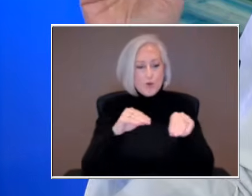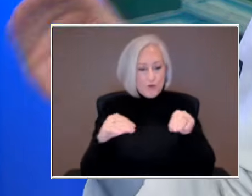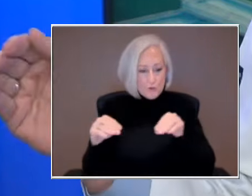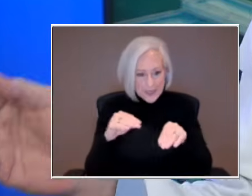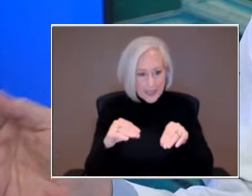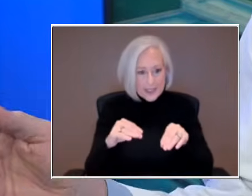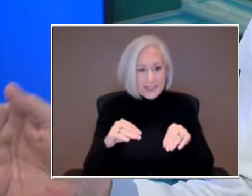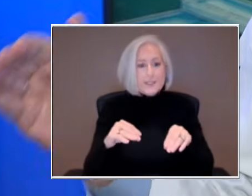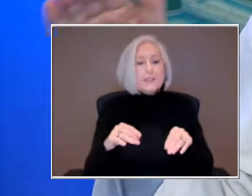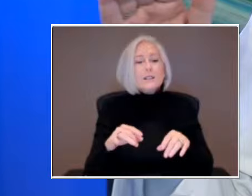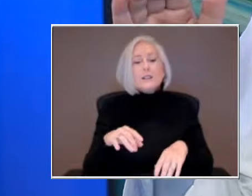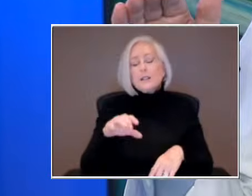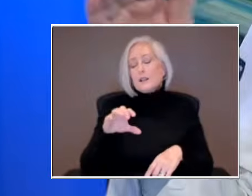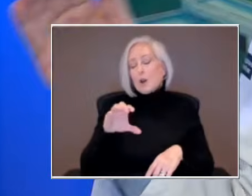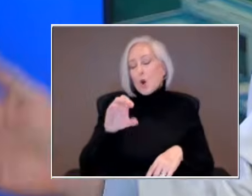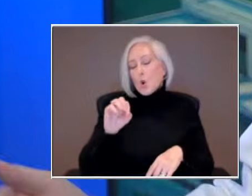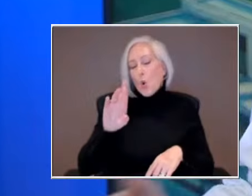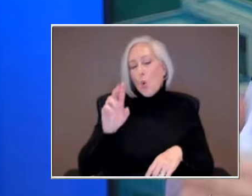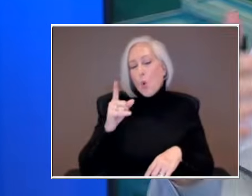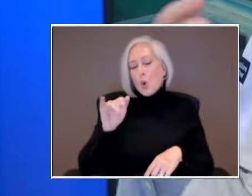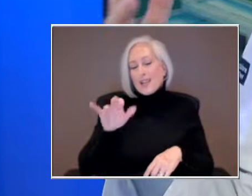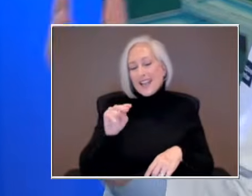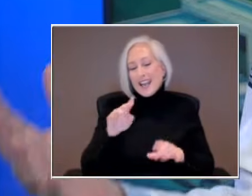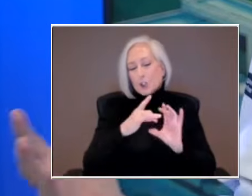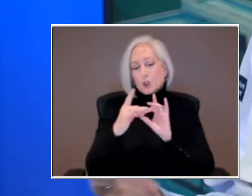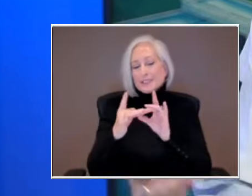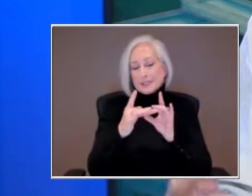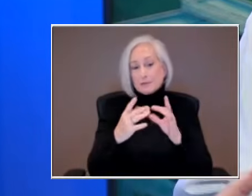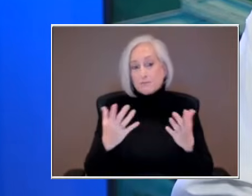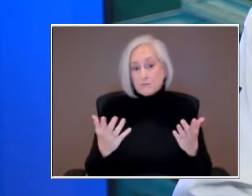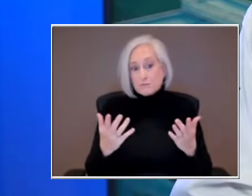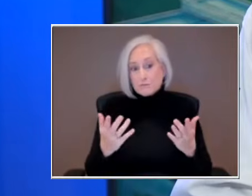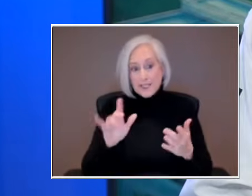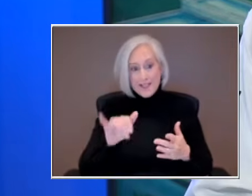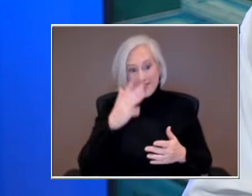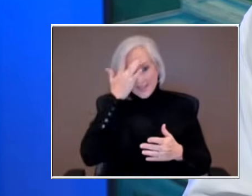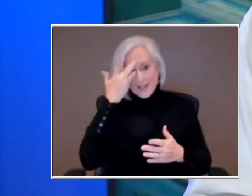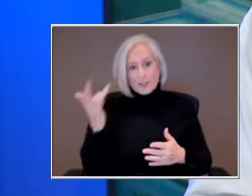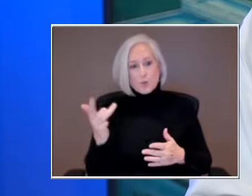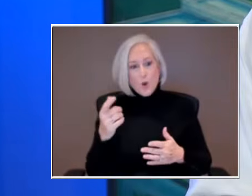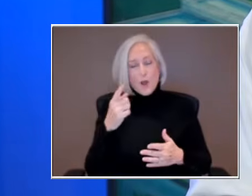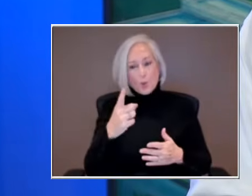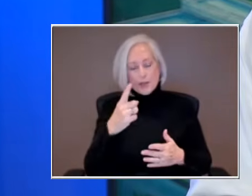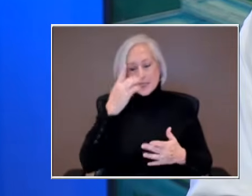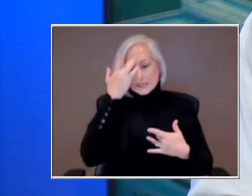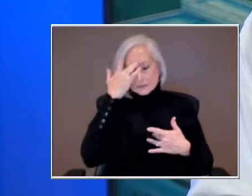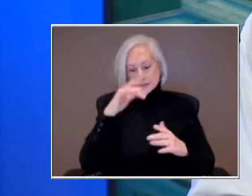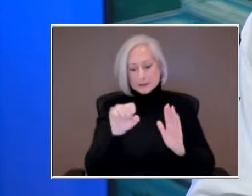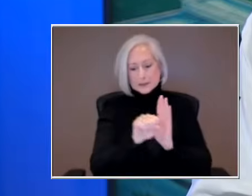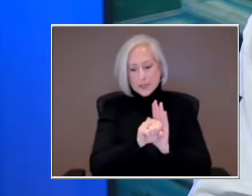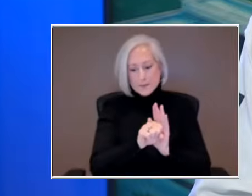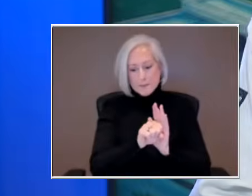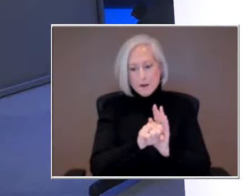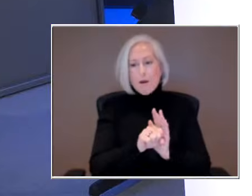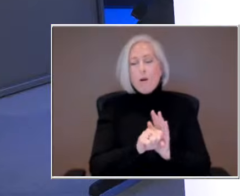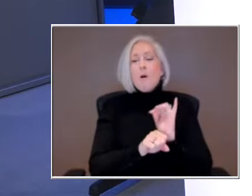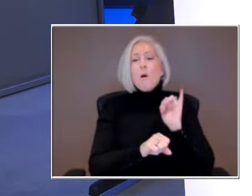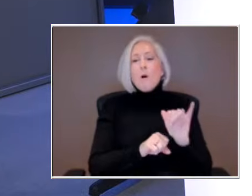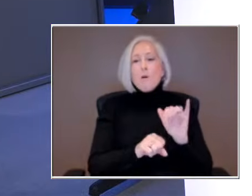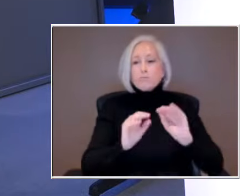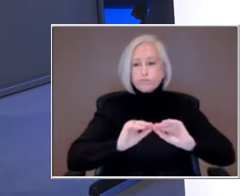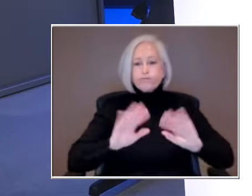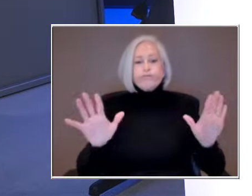when Jim presented, he had symptoms that were consistent with disease in the cerebellum. That was my next question. What were the